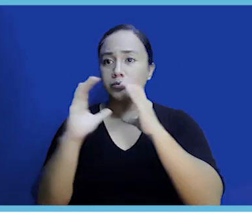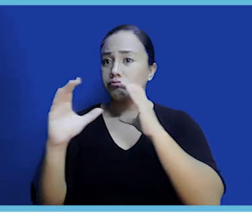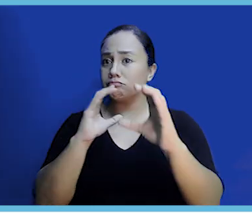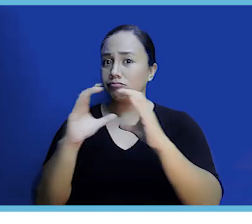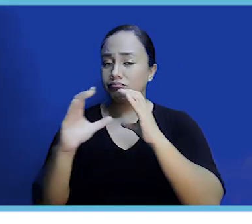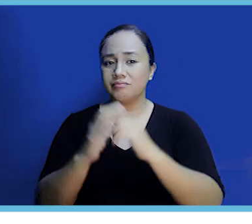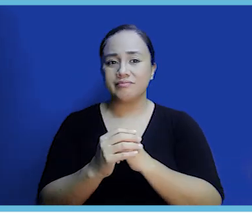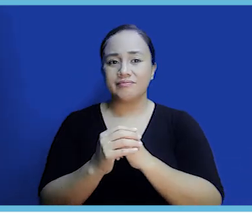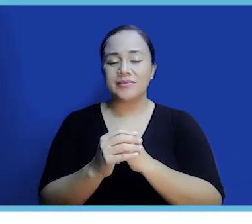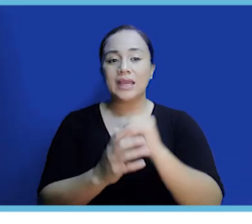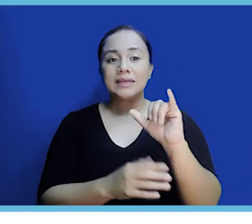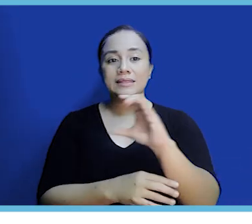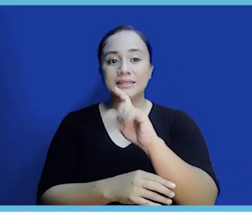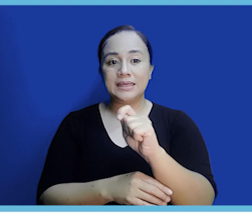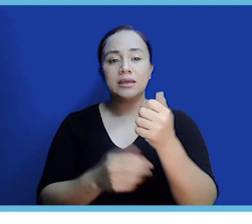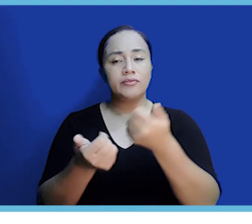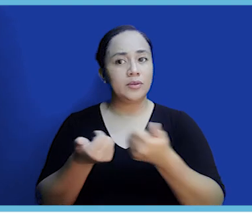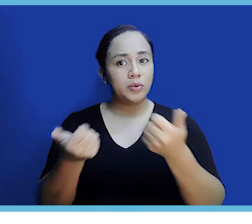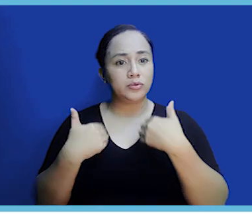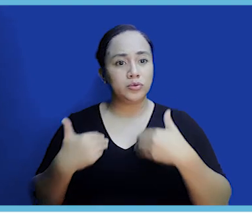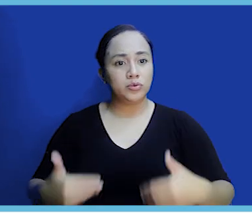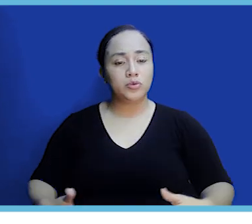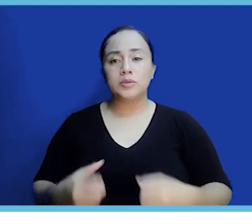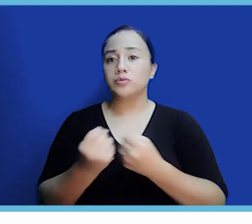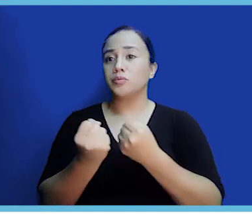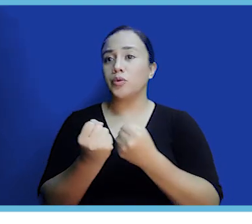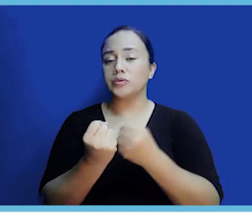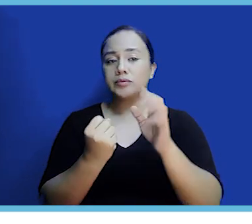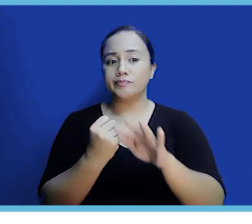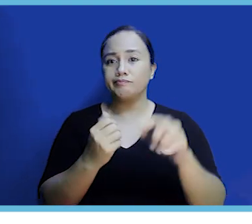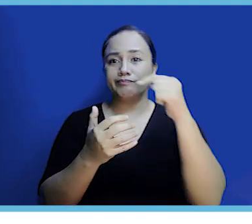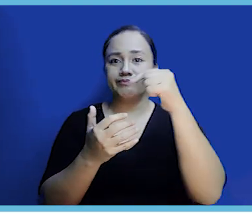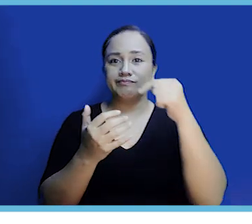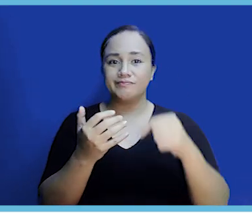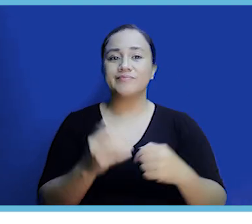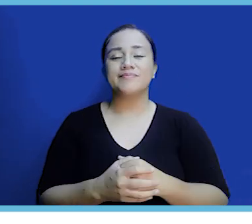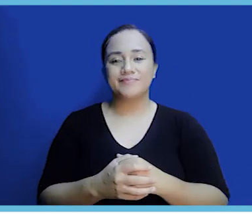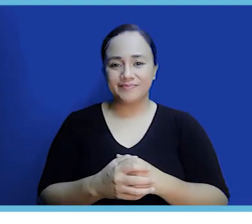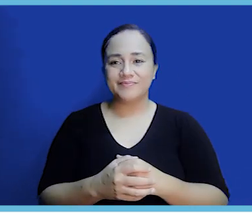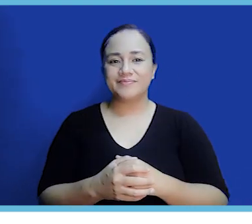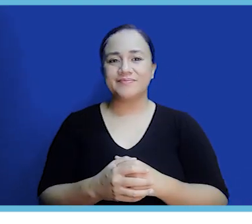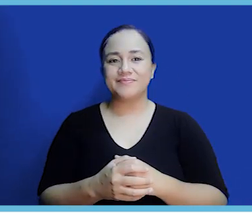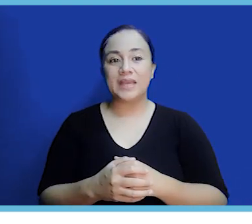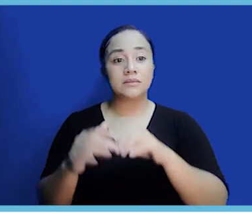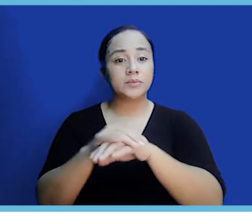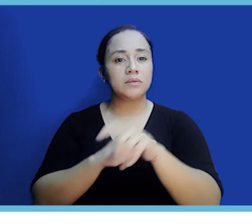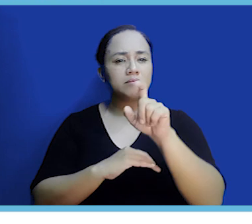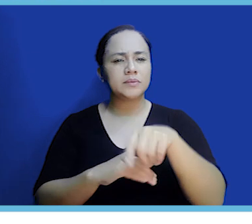also in information and communication, ICT, availability of human support, among others.